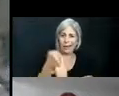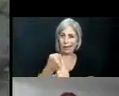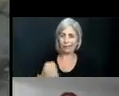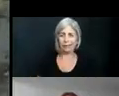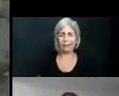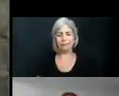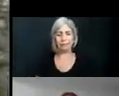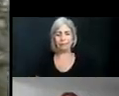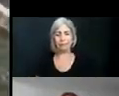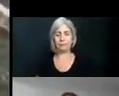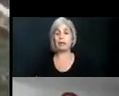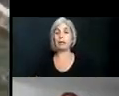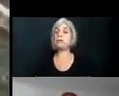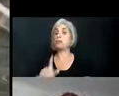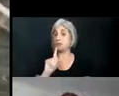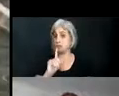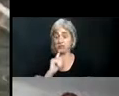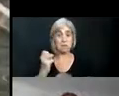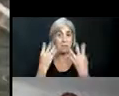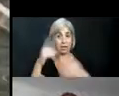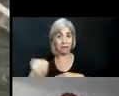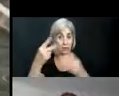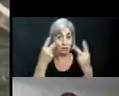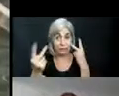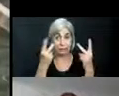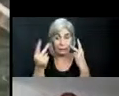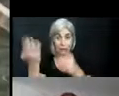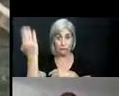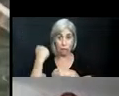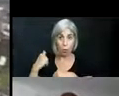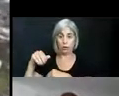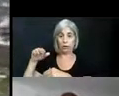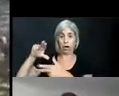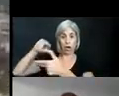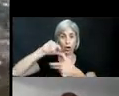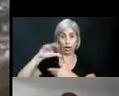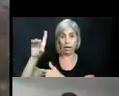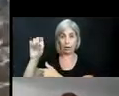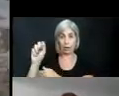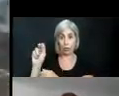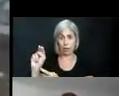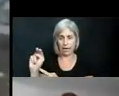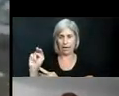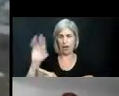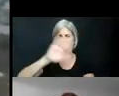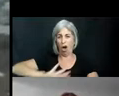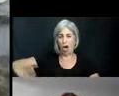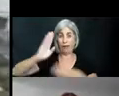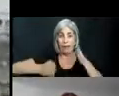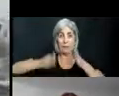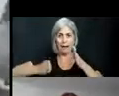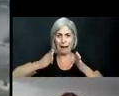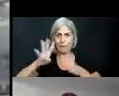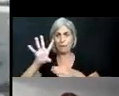And I'm sure a lot of you have seen this type of footage from Hurricane Dorian when it was stalled over the Bahamas for 40 hours,